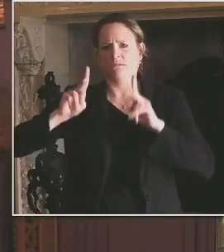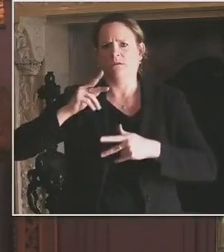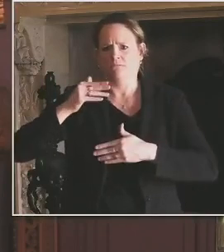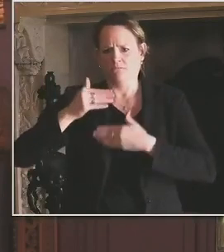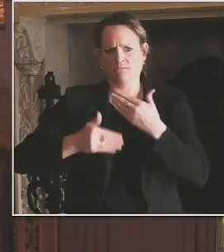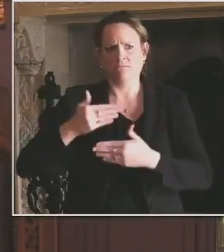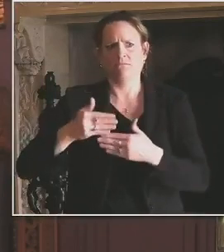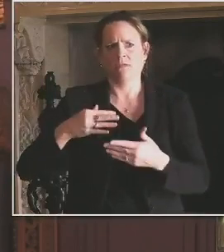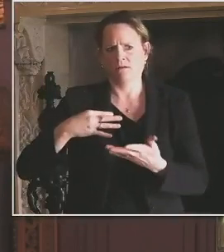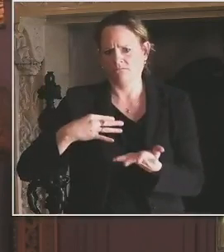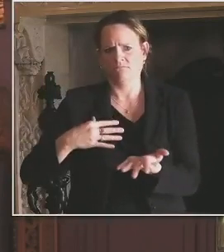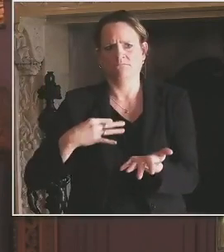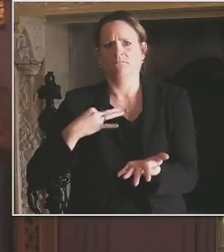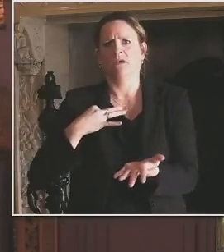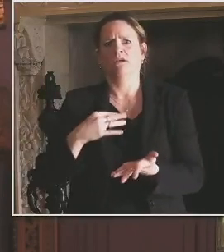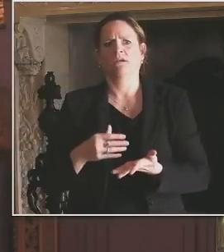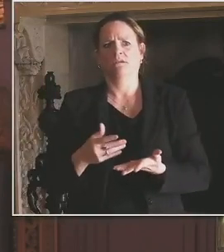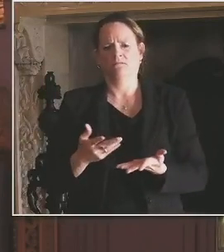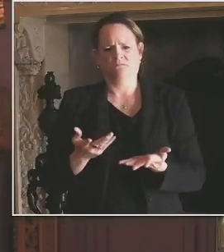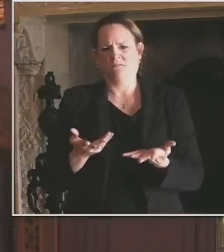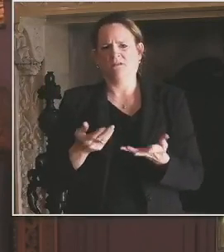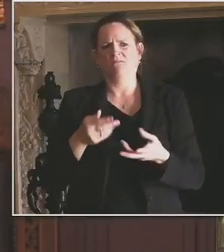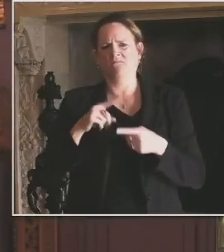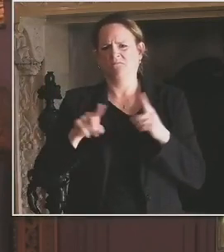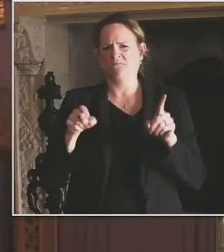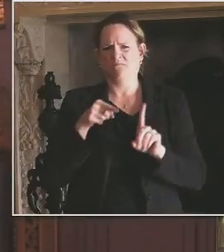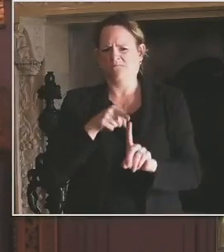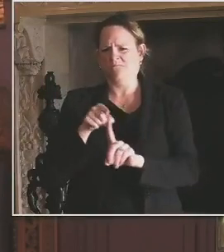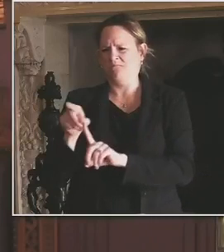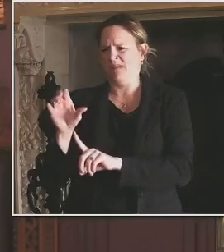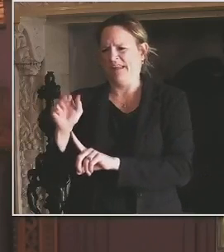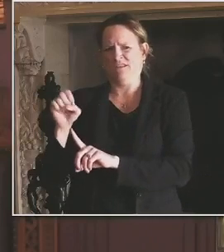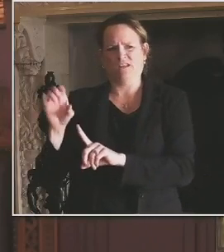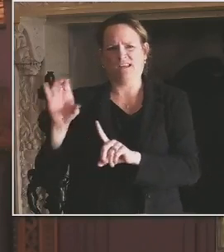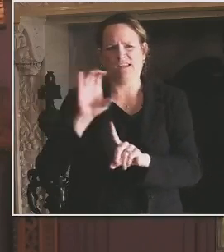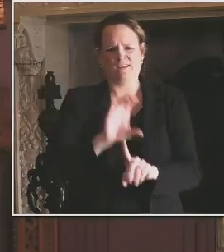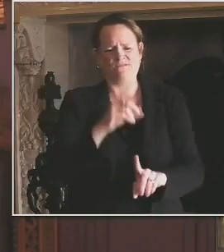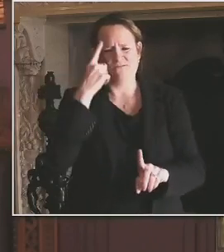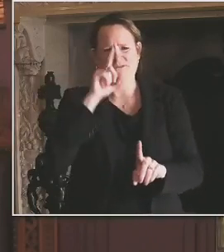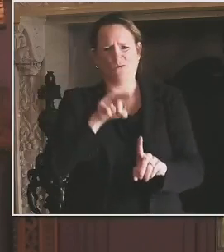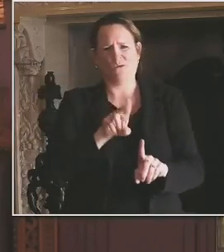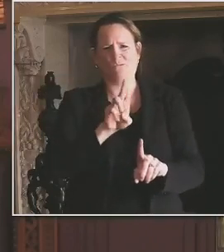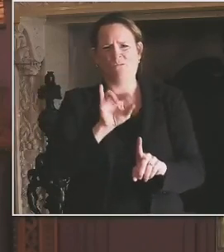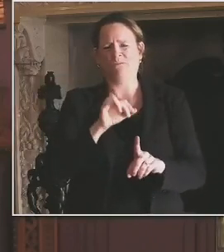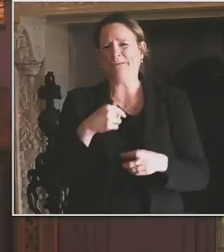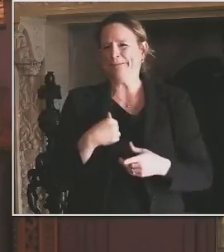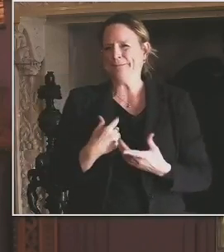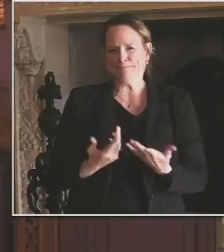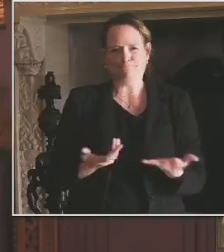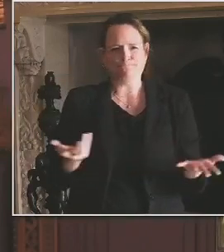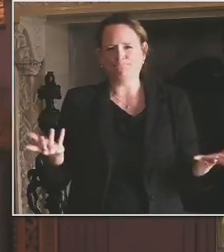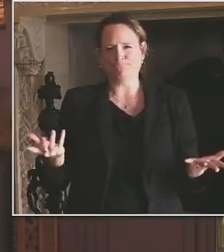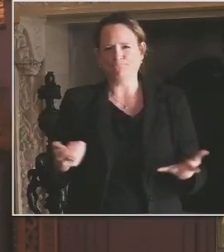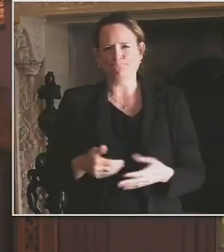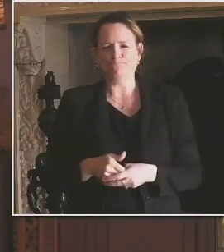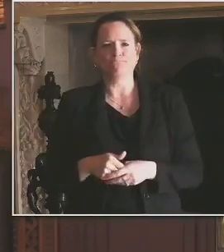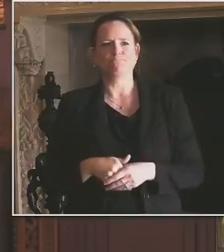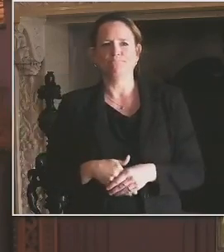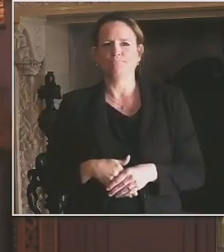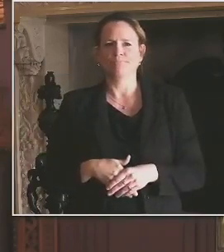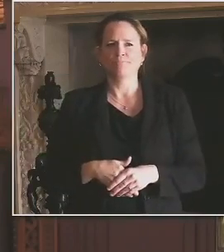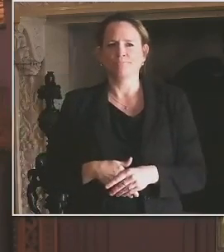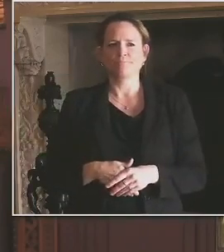all, it is risky just to send money out with no understanding of